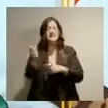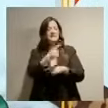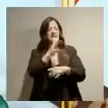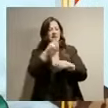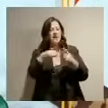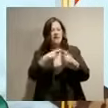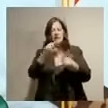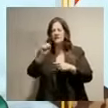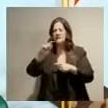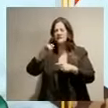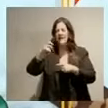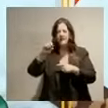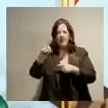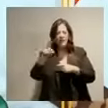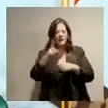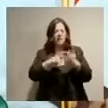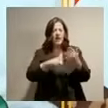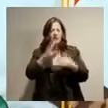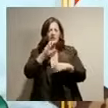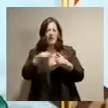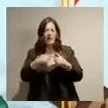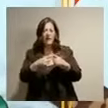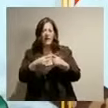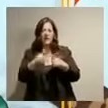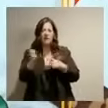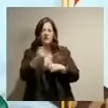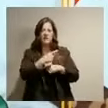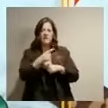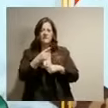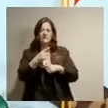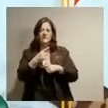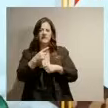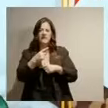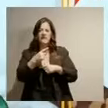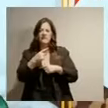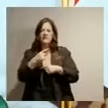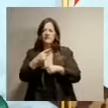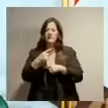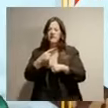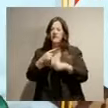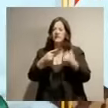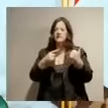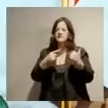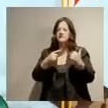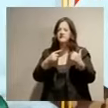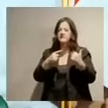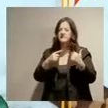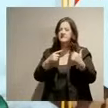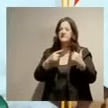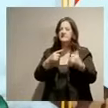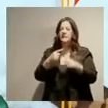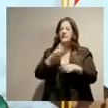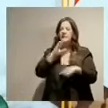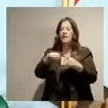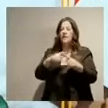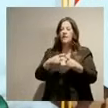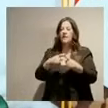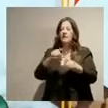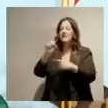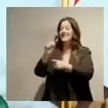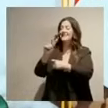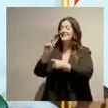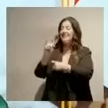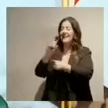can we expect that? Yeah. Why has it taken so long? I feel like we've just finished it today as we're going off topics. Looking forward to it's just